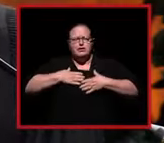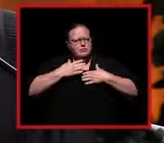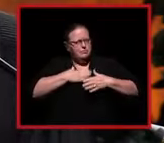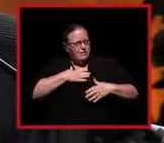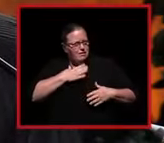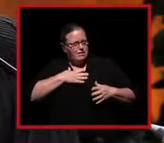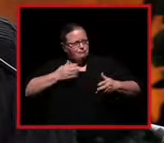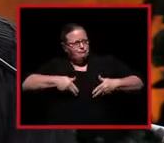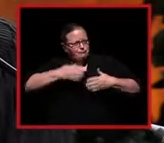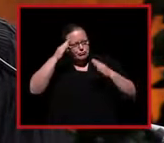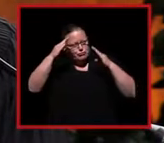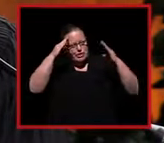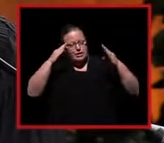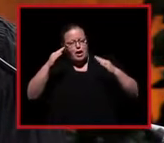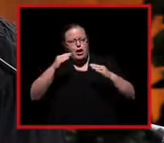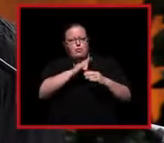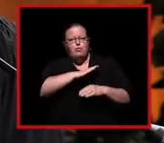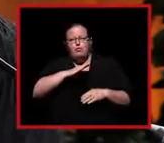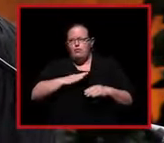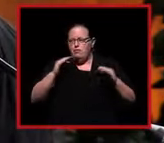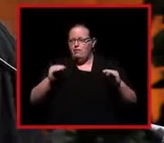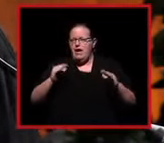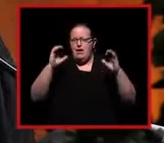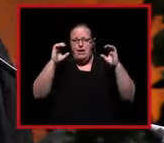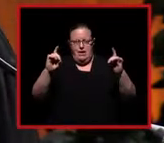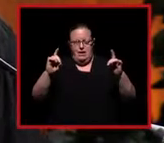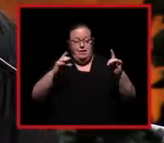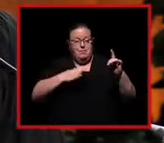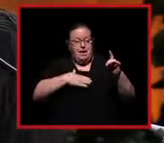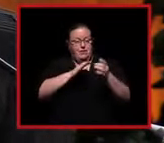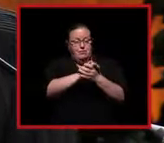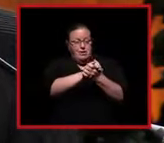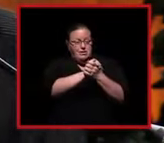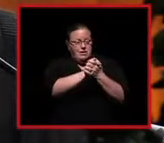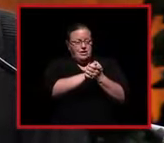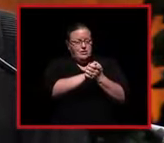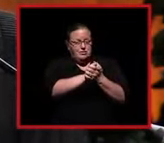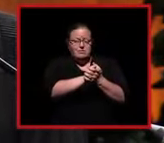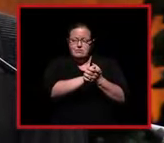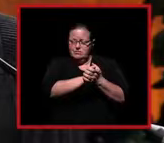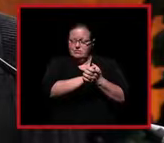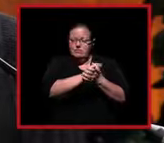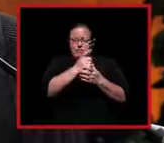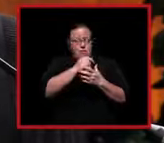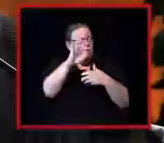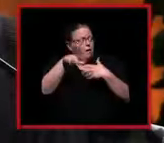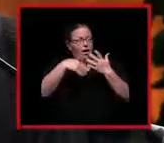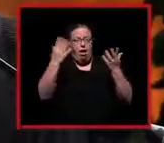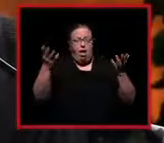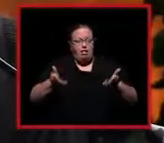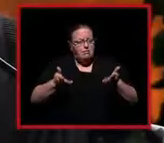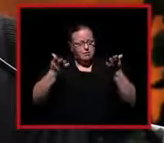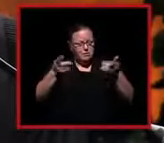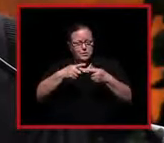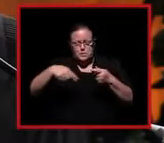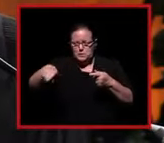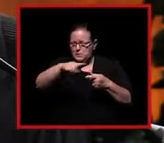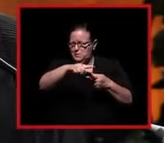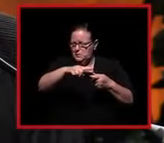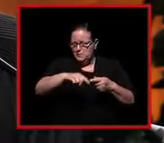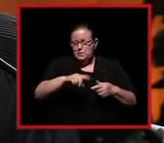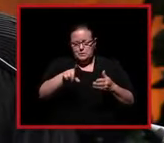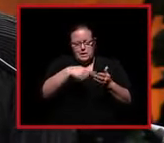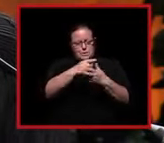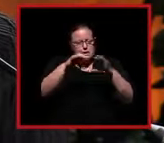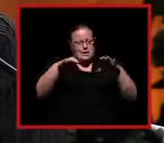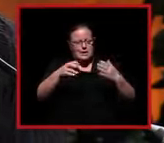bring greetings from the Board of Higher Education and offer my congratulations on their behalf to all members of the graduating